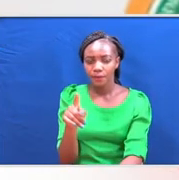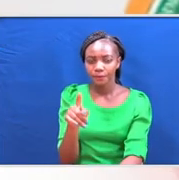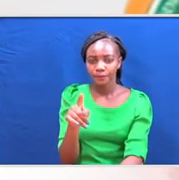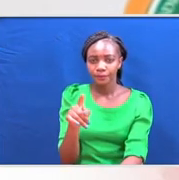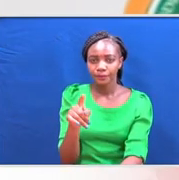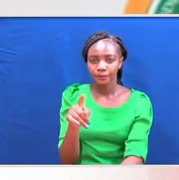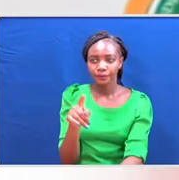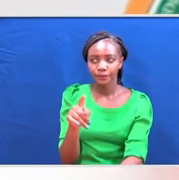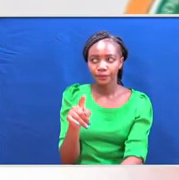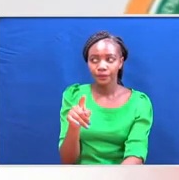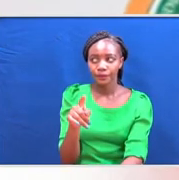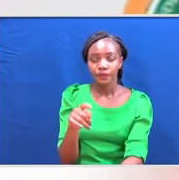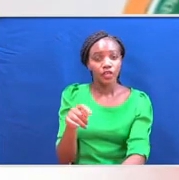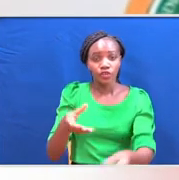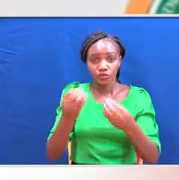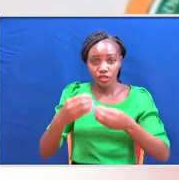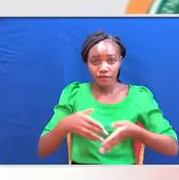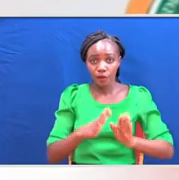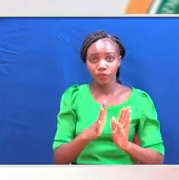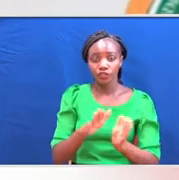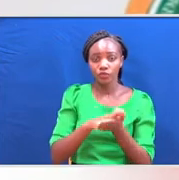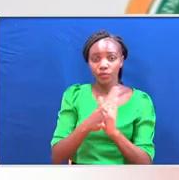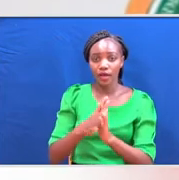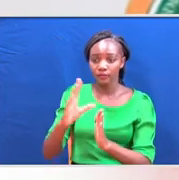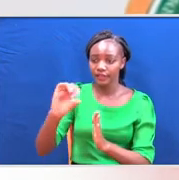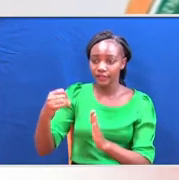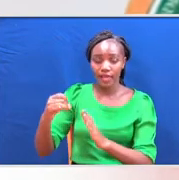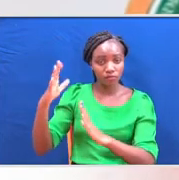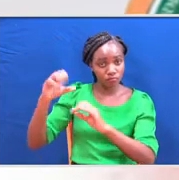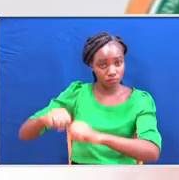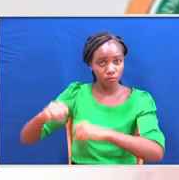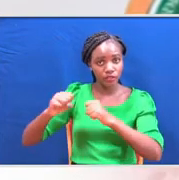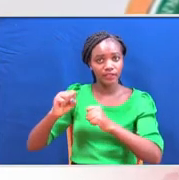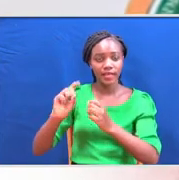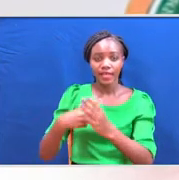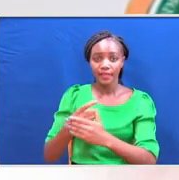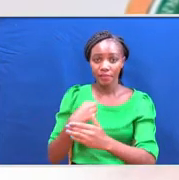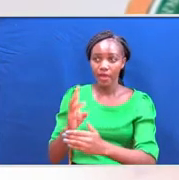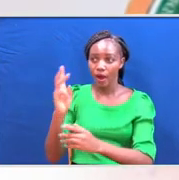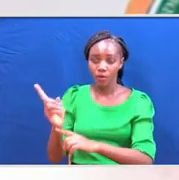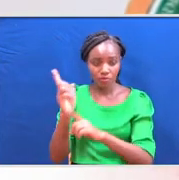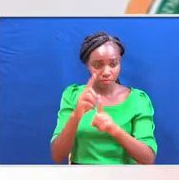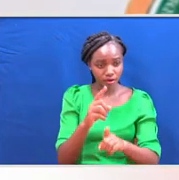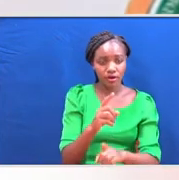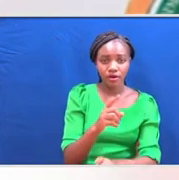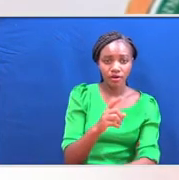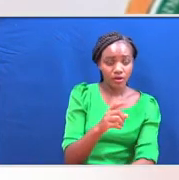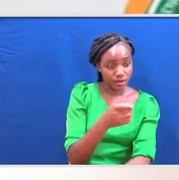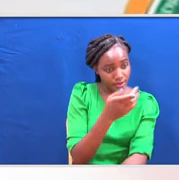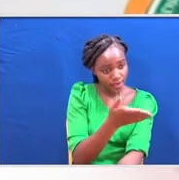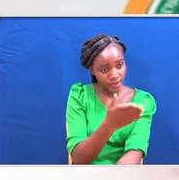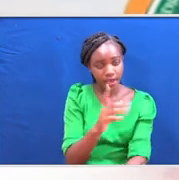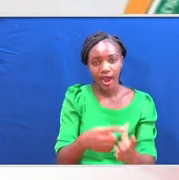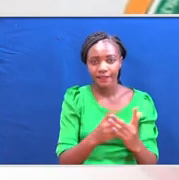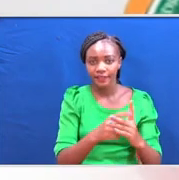graciously give me the opportunity, I'll come back to you. I'll come back to the commission. This is where it all